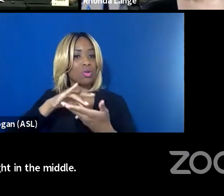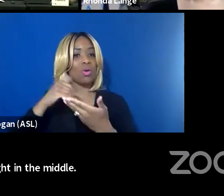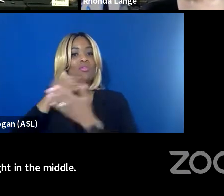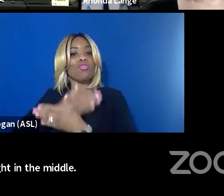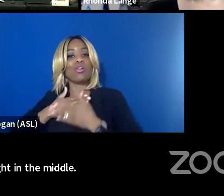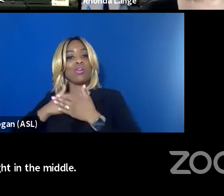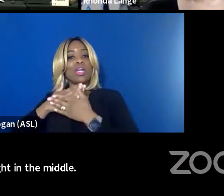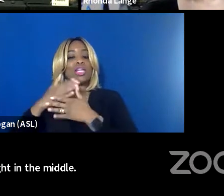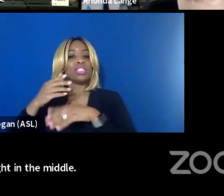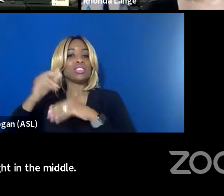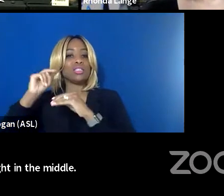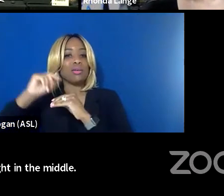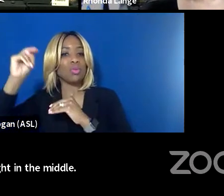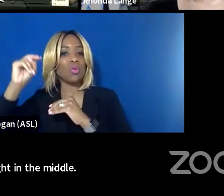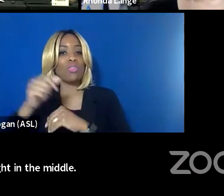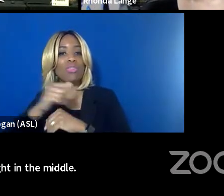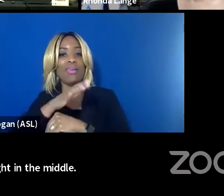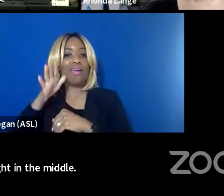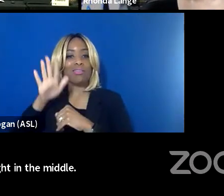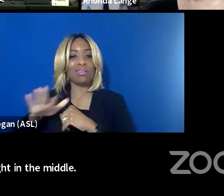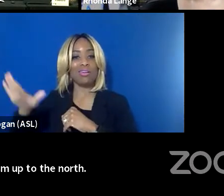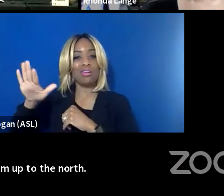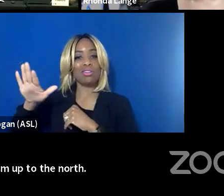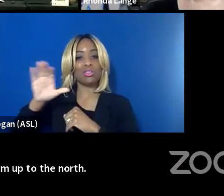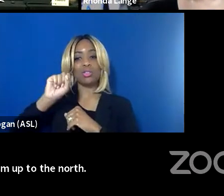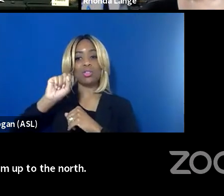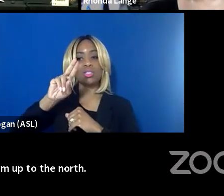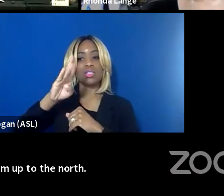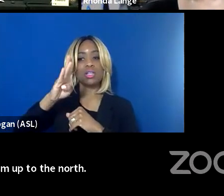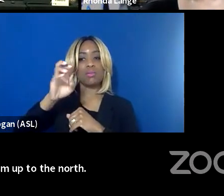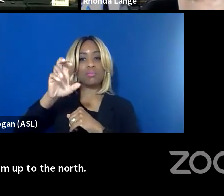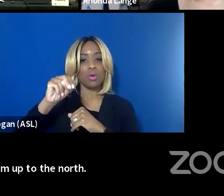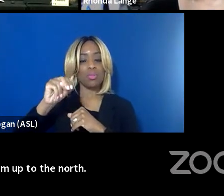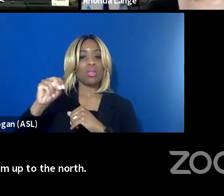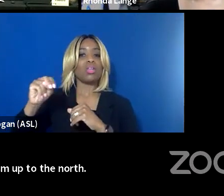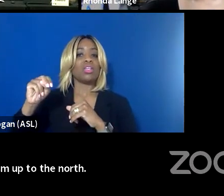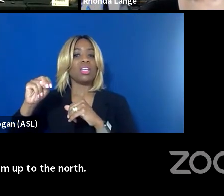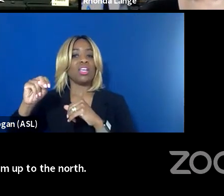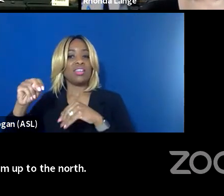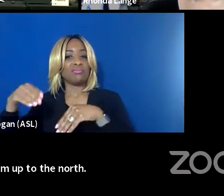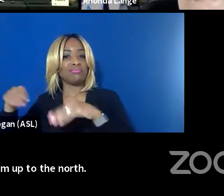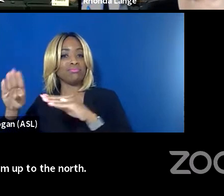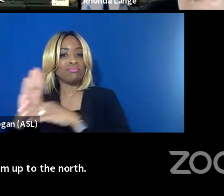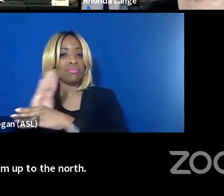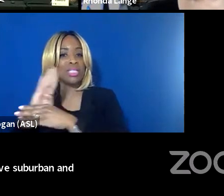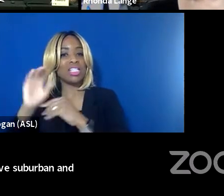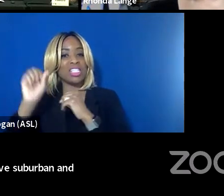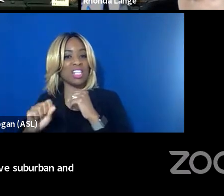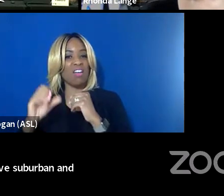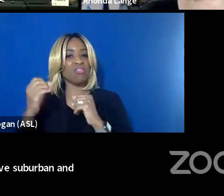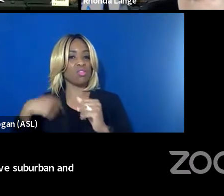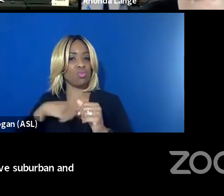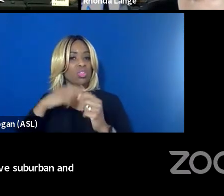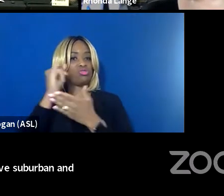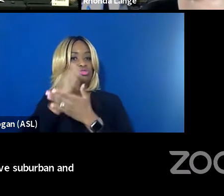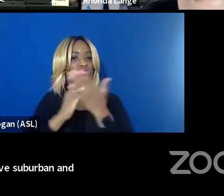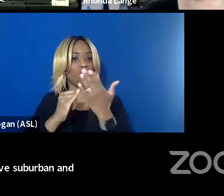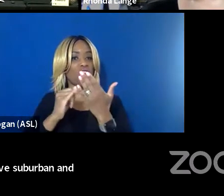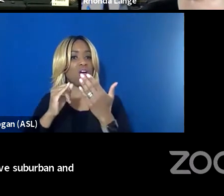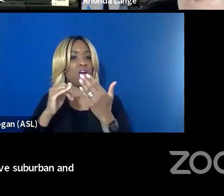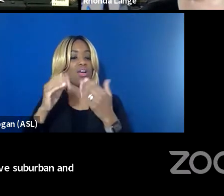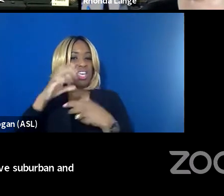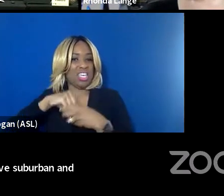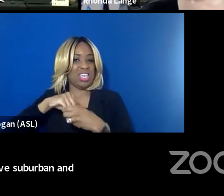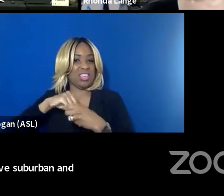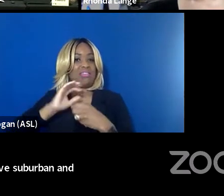the north. We have agricultural. We have suburban and commercial to the south. And so we have drawn those lines within our county